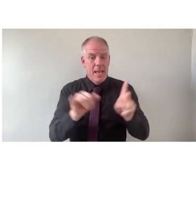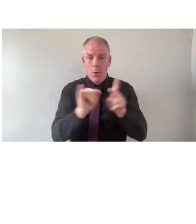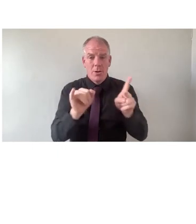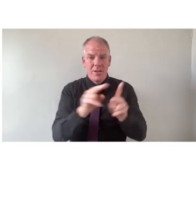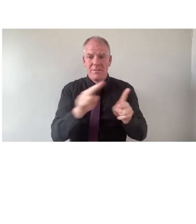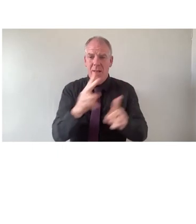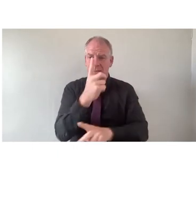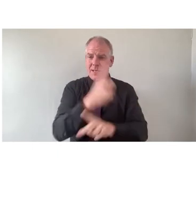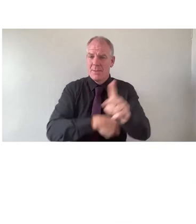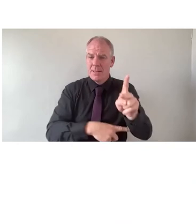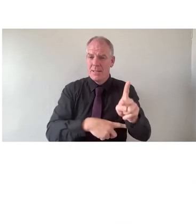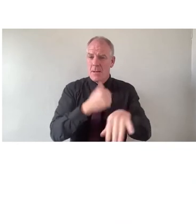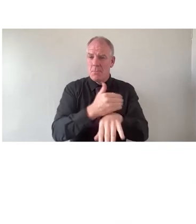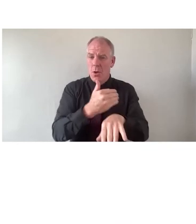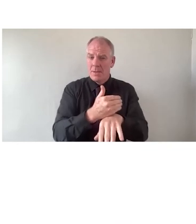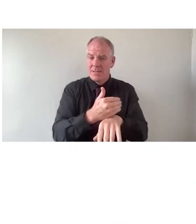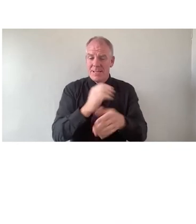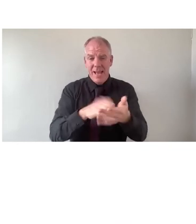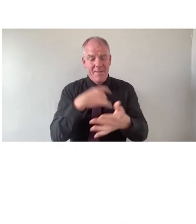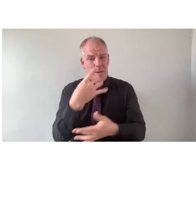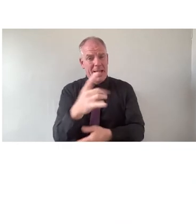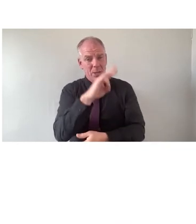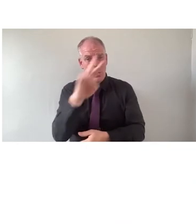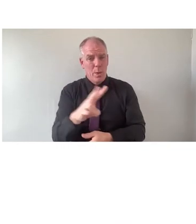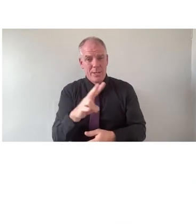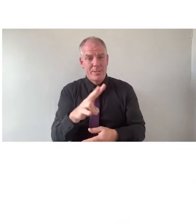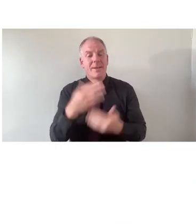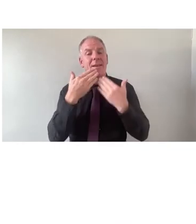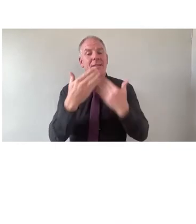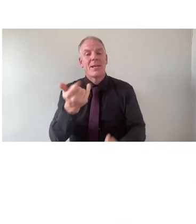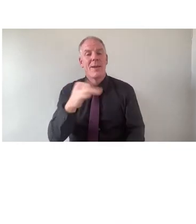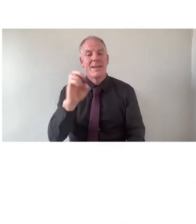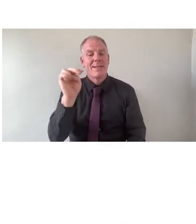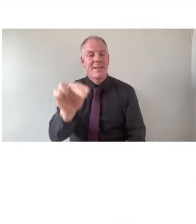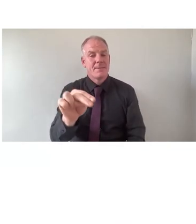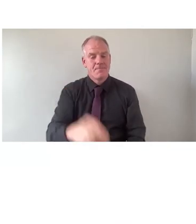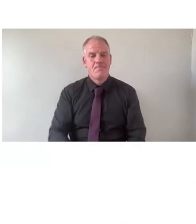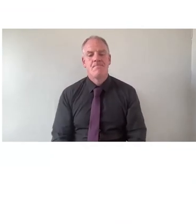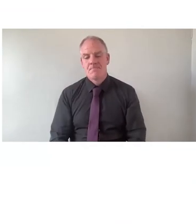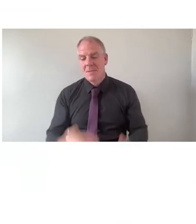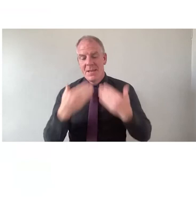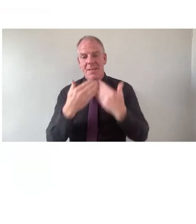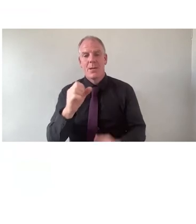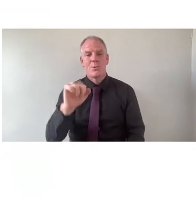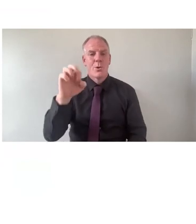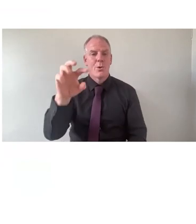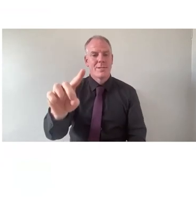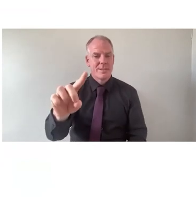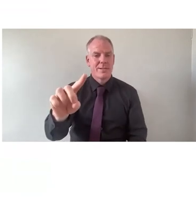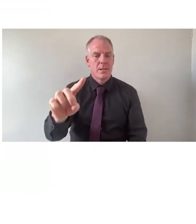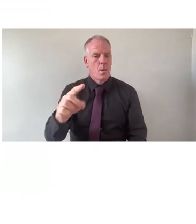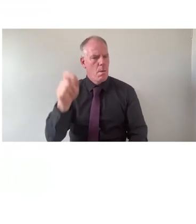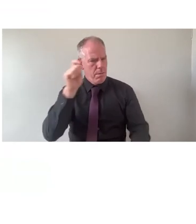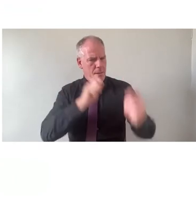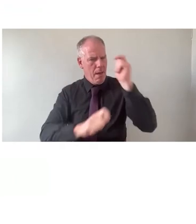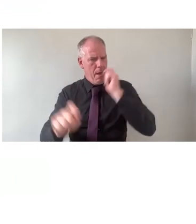non-disability employment? Have to ask the question. Thank you so much, Aideen. Thank you very much, Jonad, and indeed a very